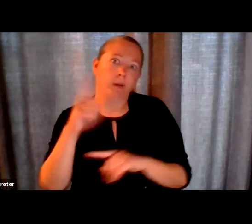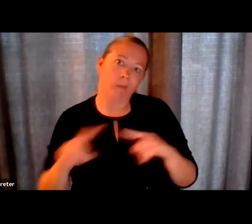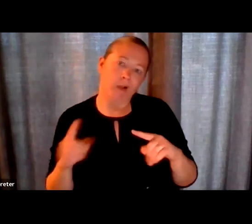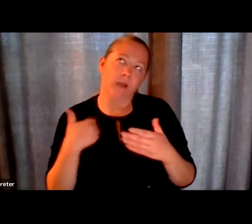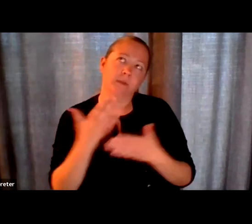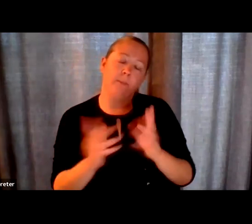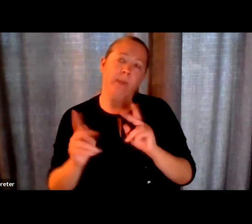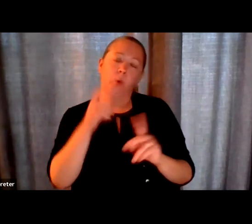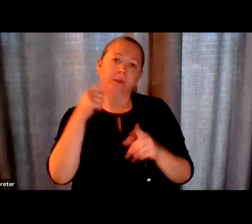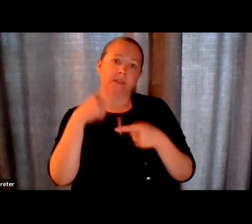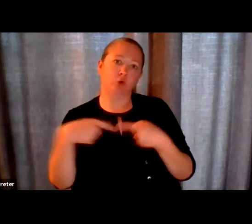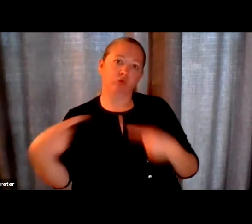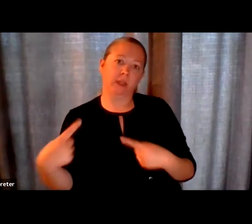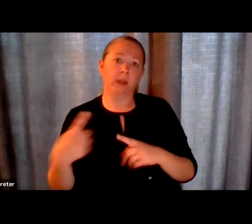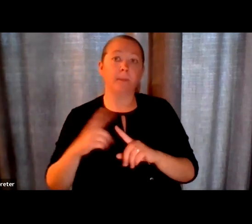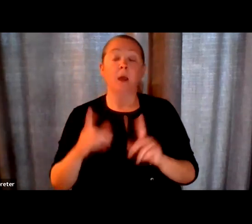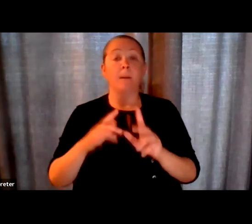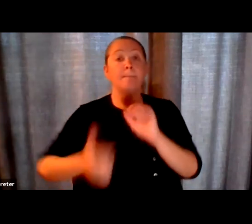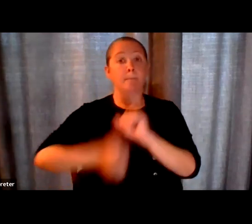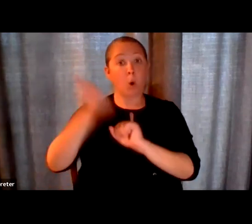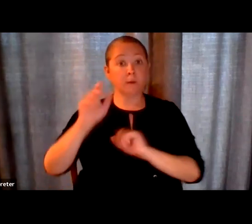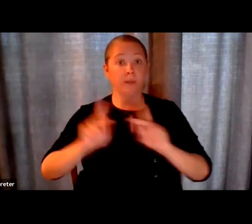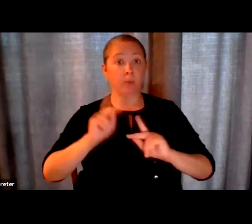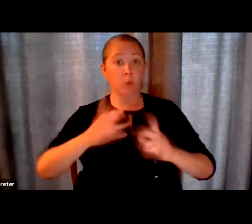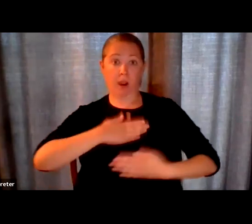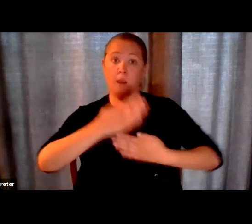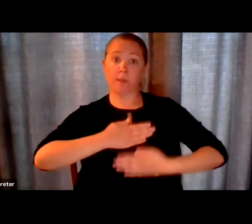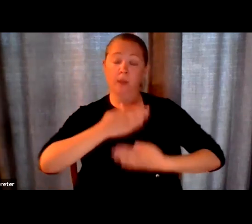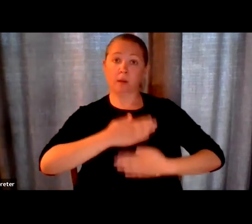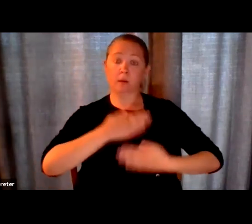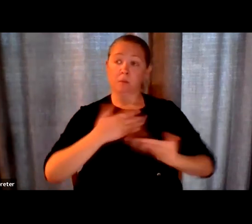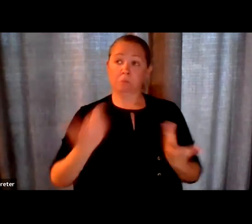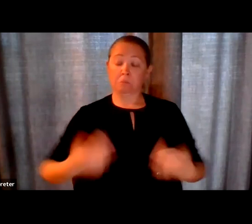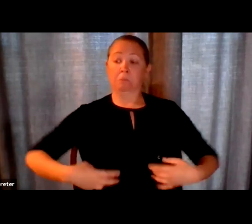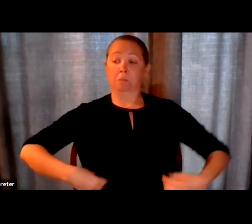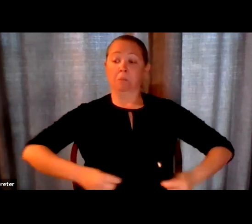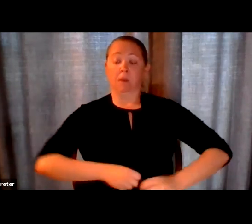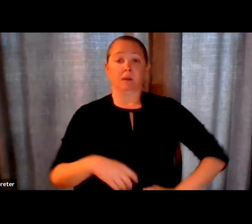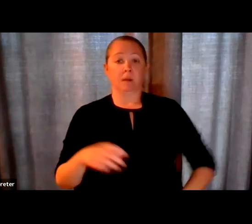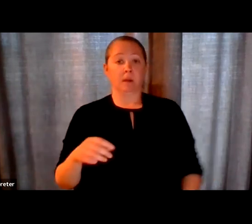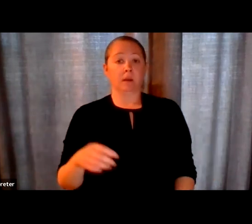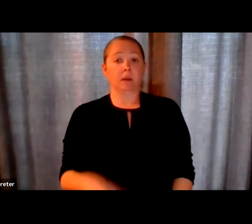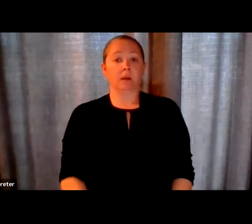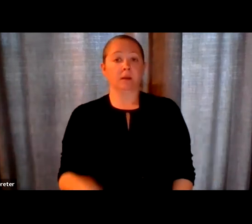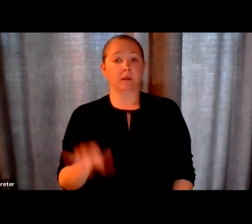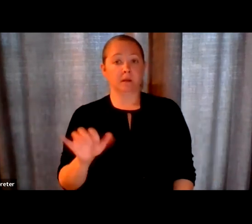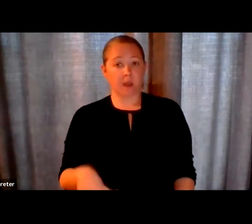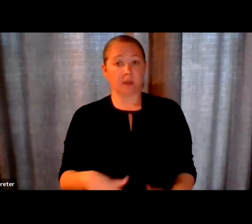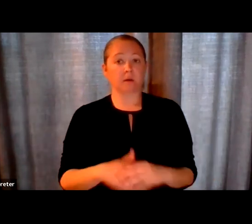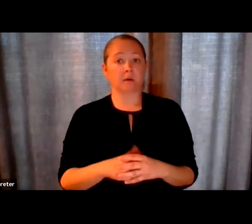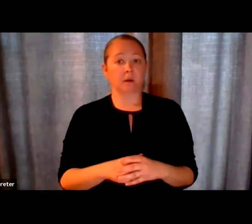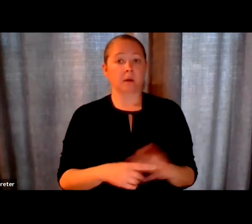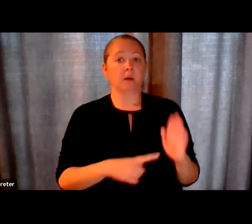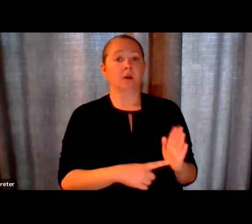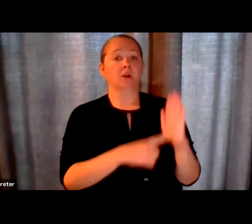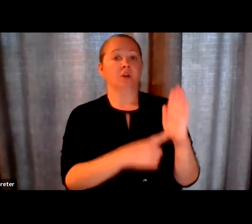but overall majority were happy that making a show of what should be your